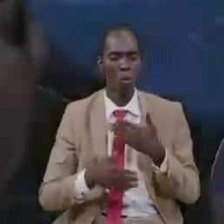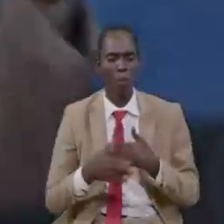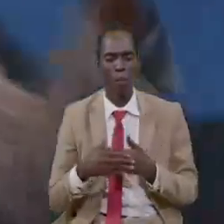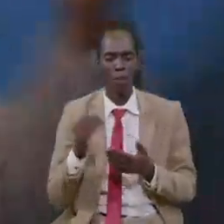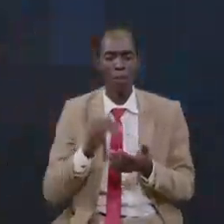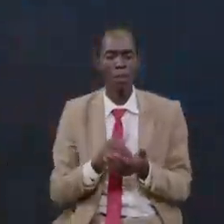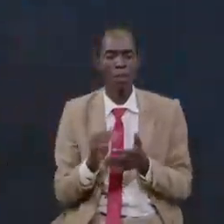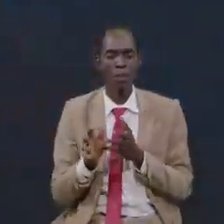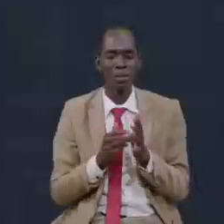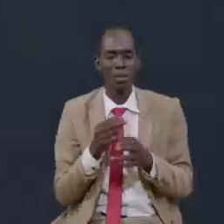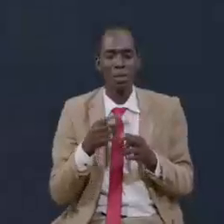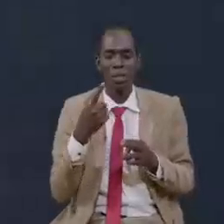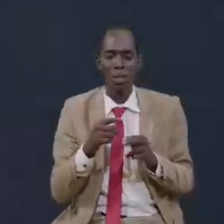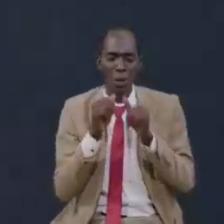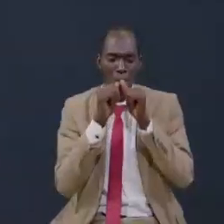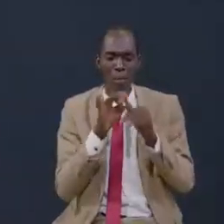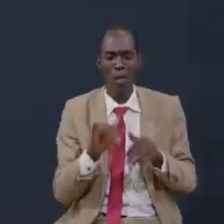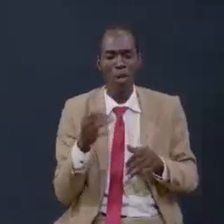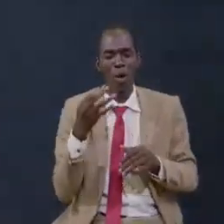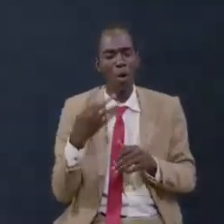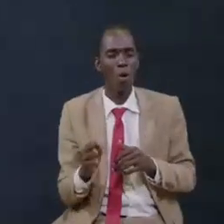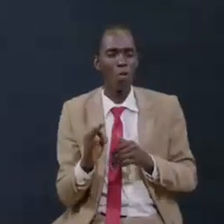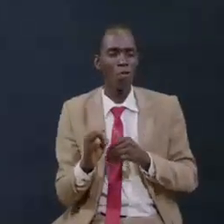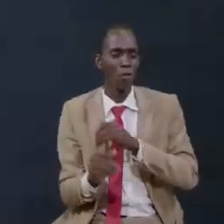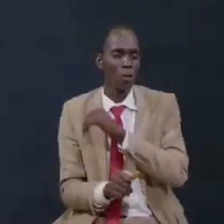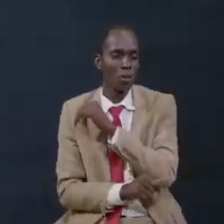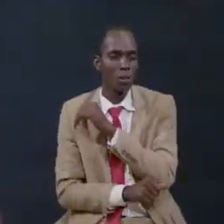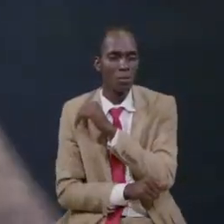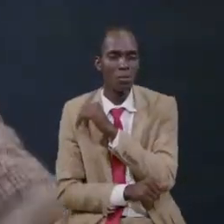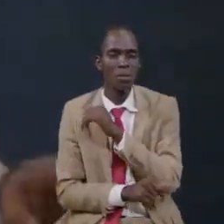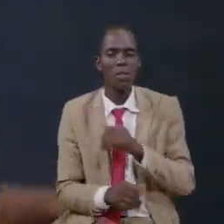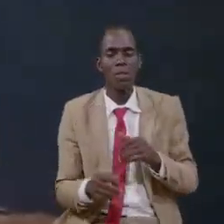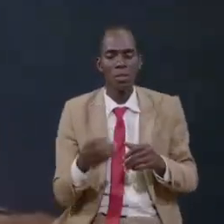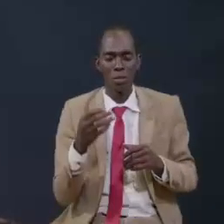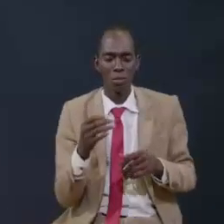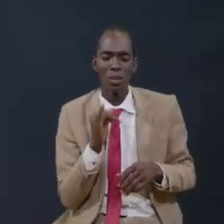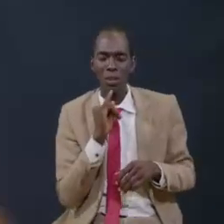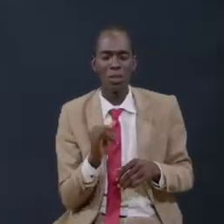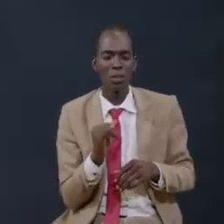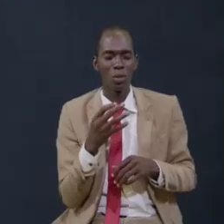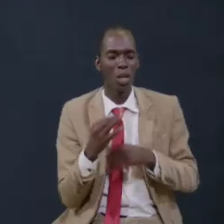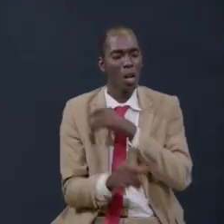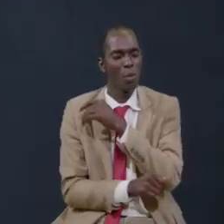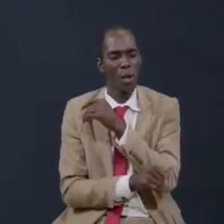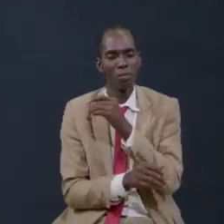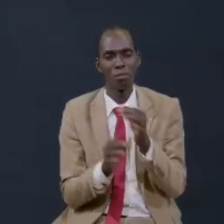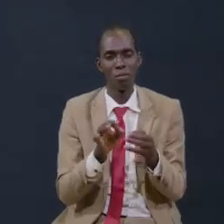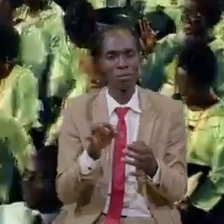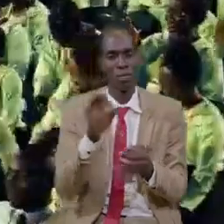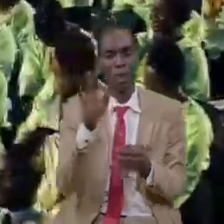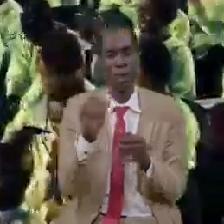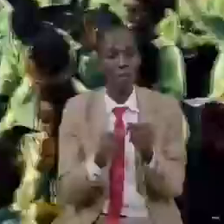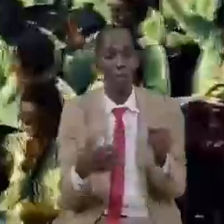Abraham. Physical, the blessing of Abraham, spiritual. Anything you touch will turn to a